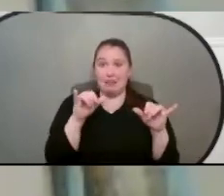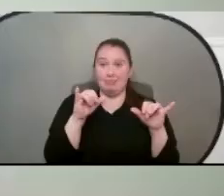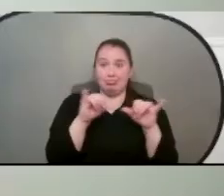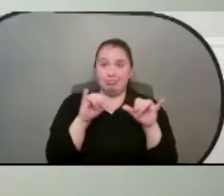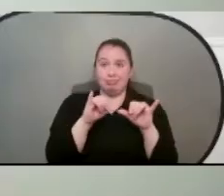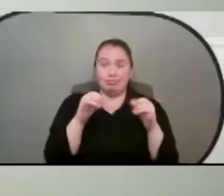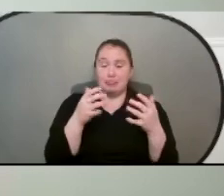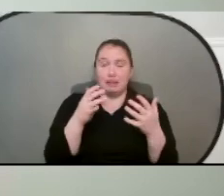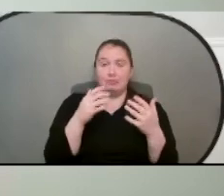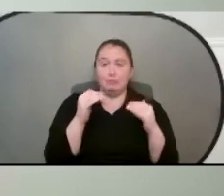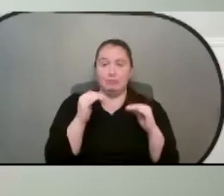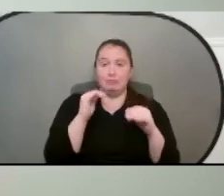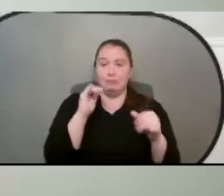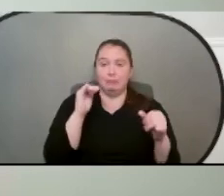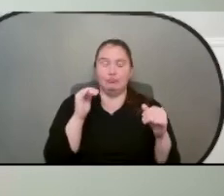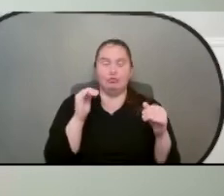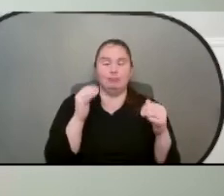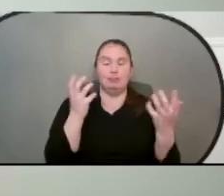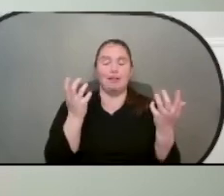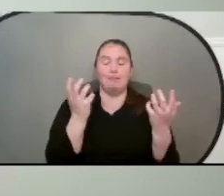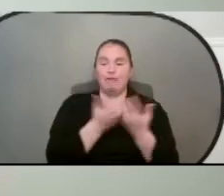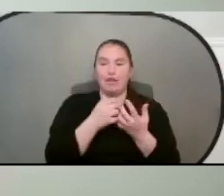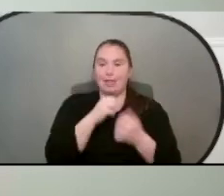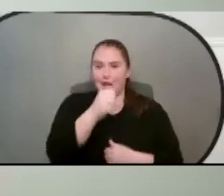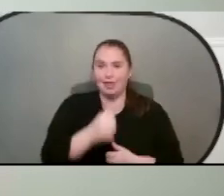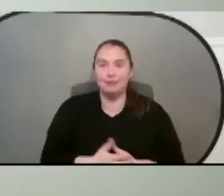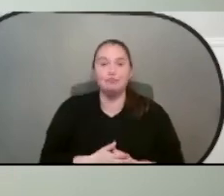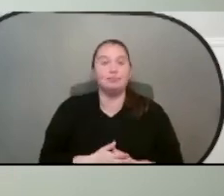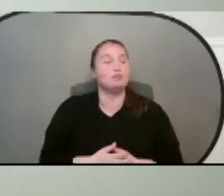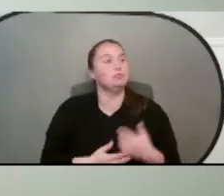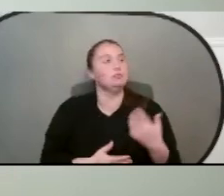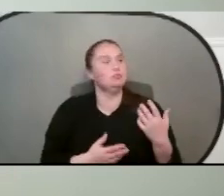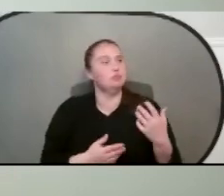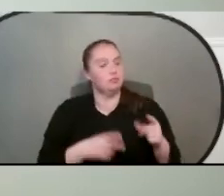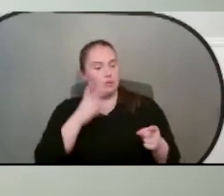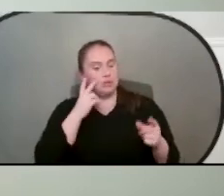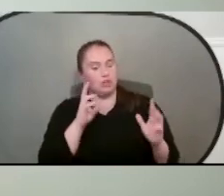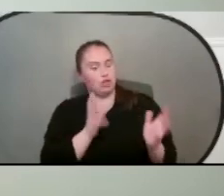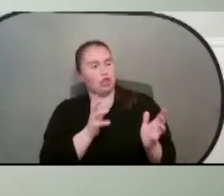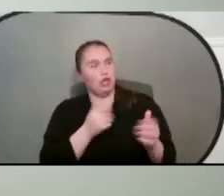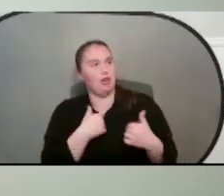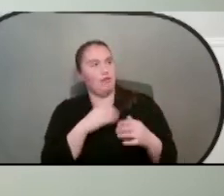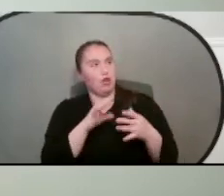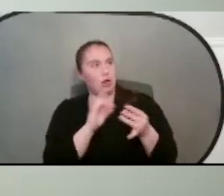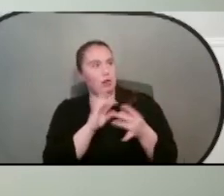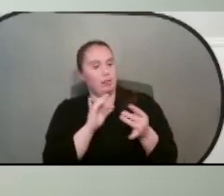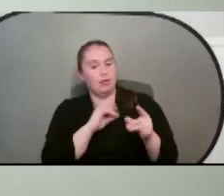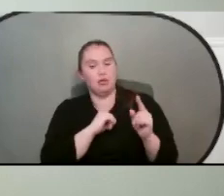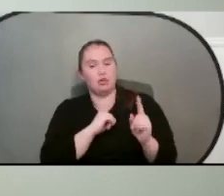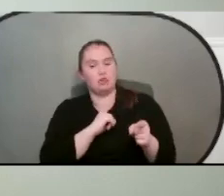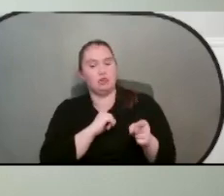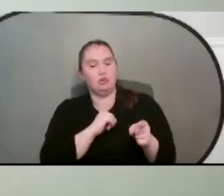I'd like to call attention to Felicia's comment in the chat because she has lived experience of